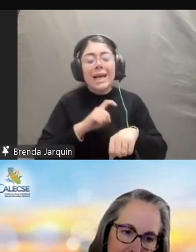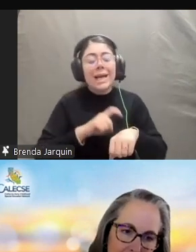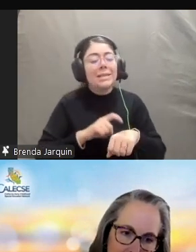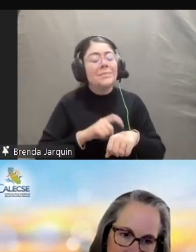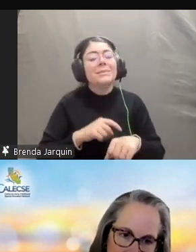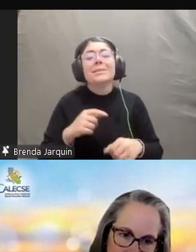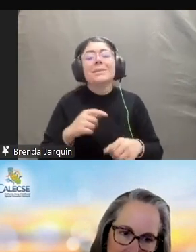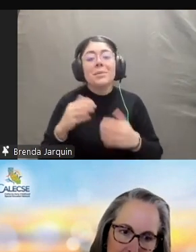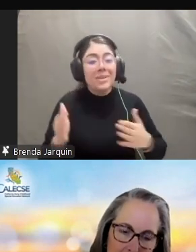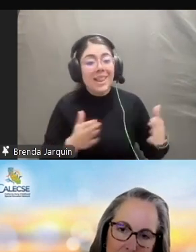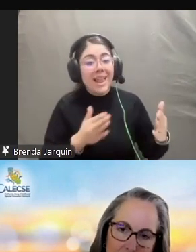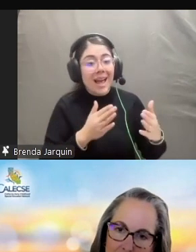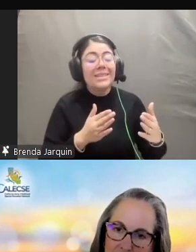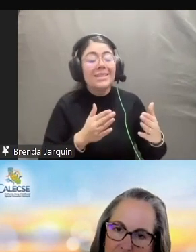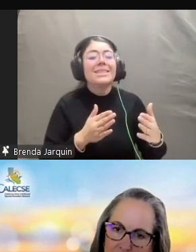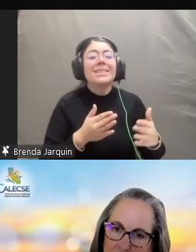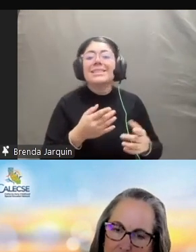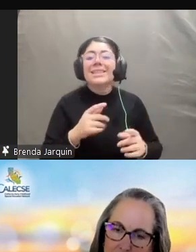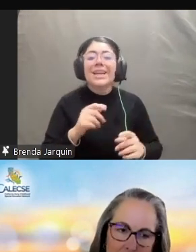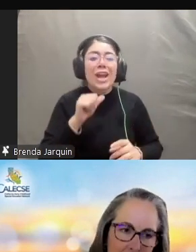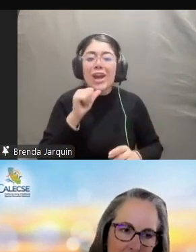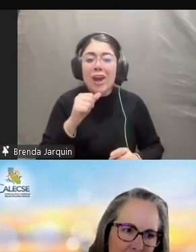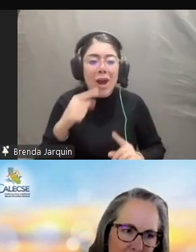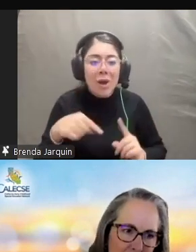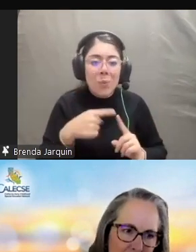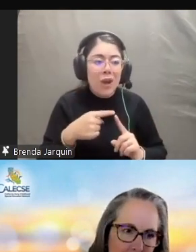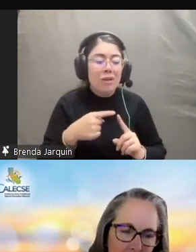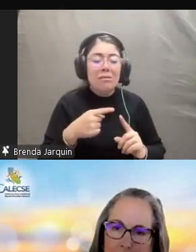things get a little more hectic.